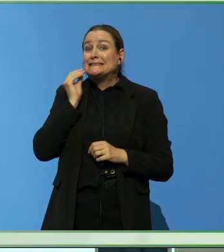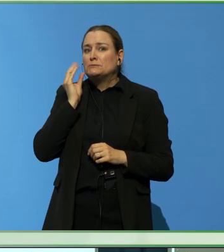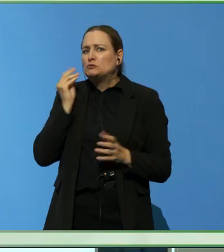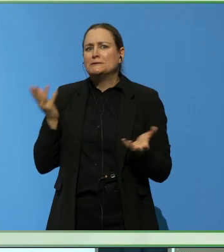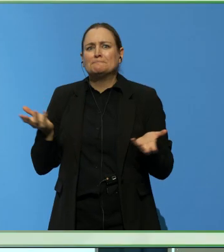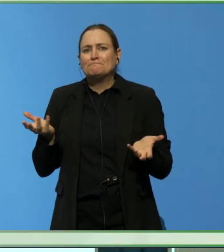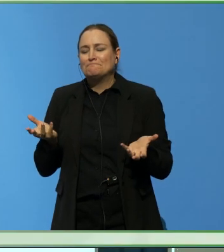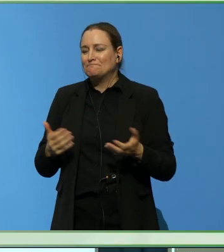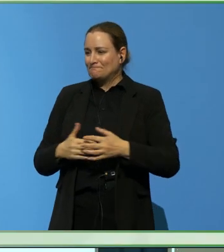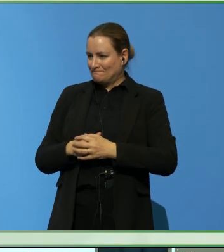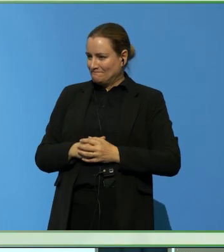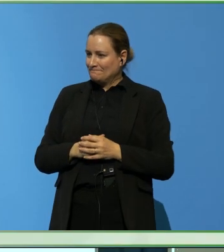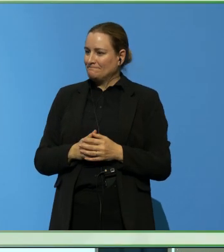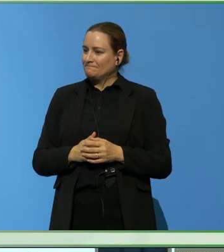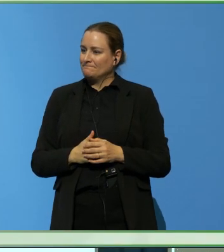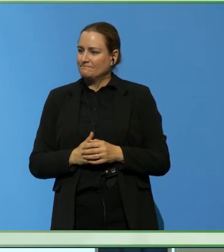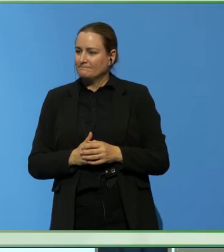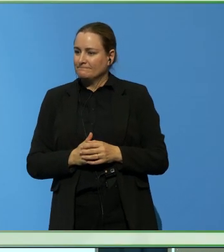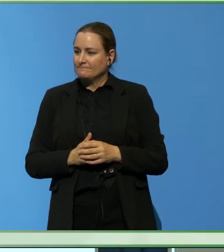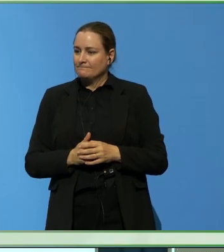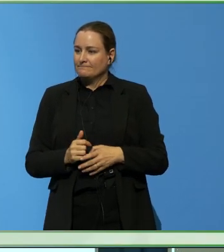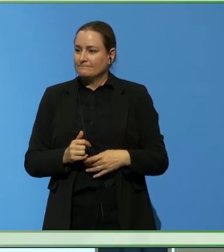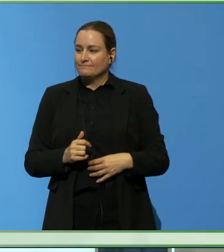I live in Kibra, Nairobi.